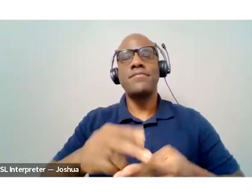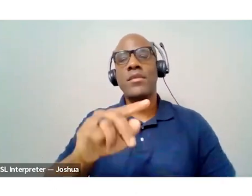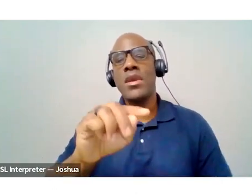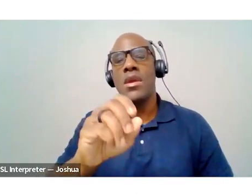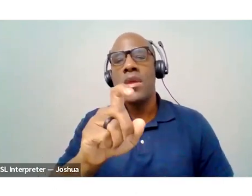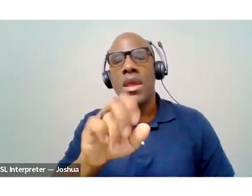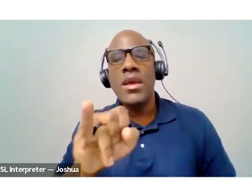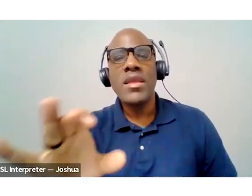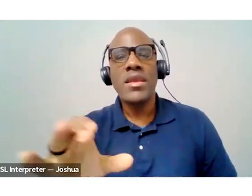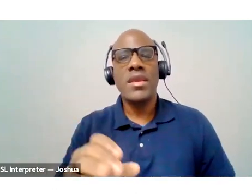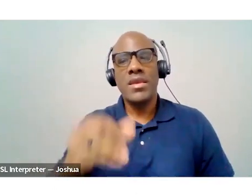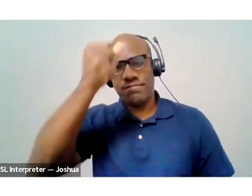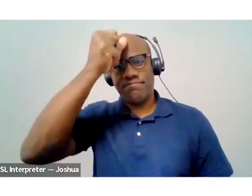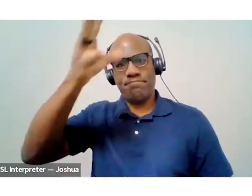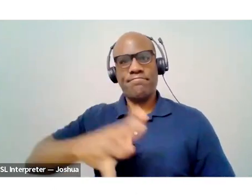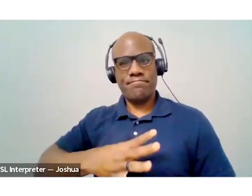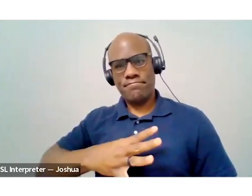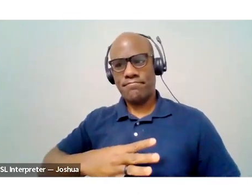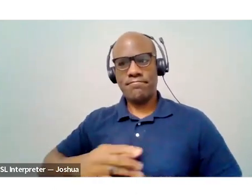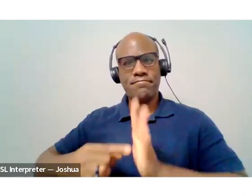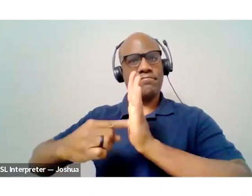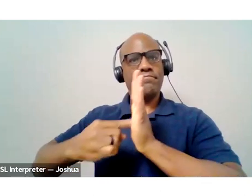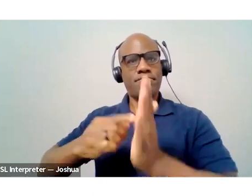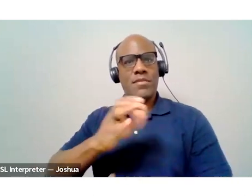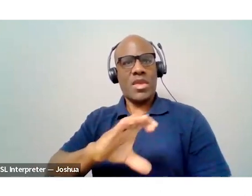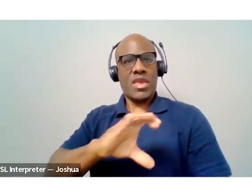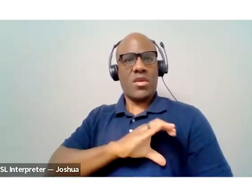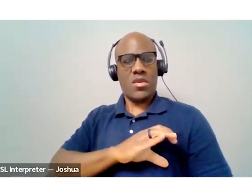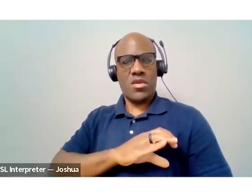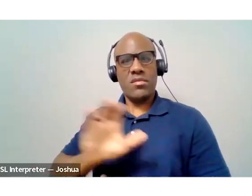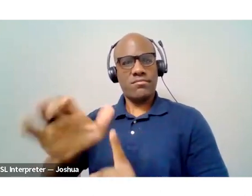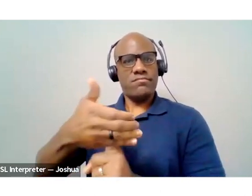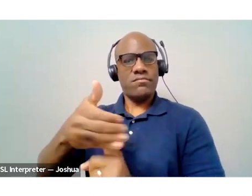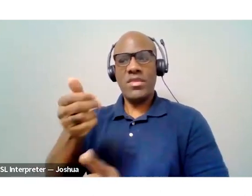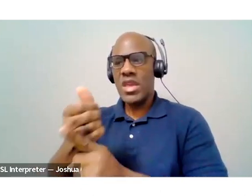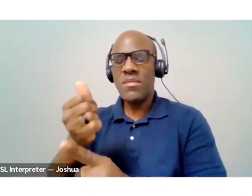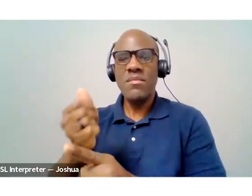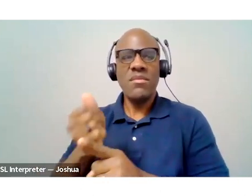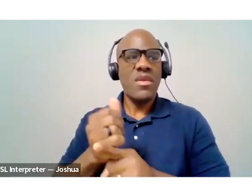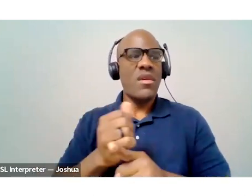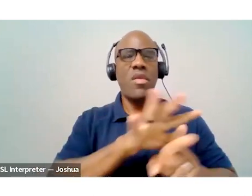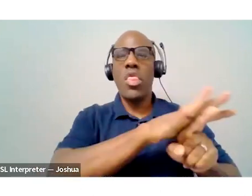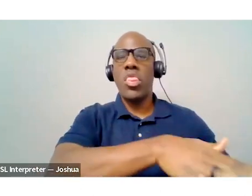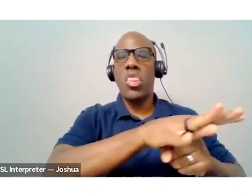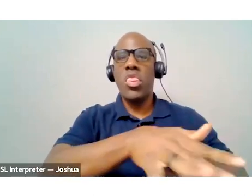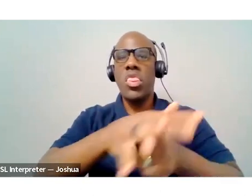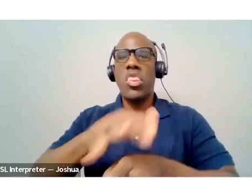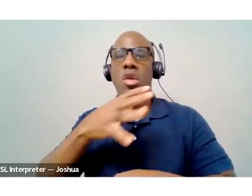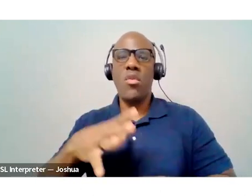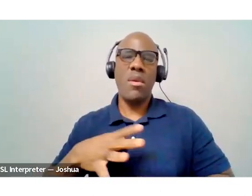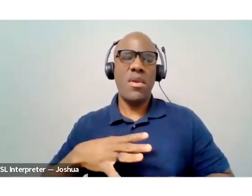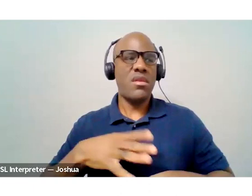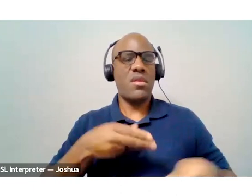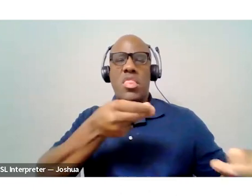to be quite misogynistic, and that's demonstrated to his comments directed towards his niece Dina,